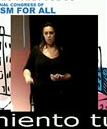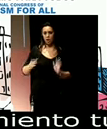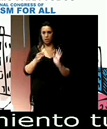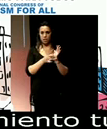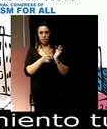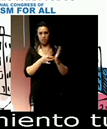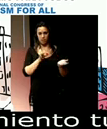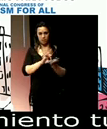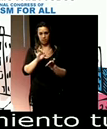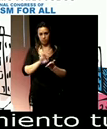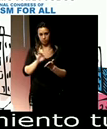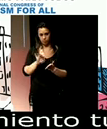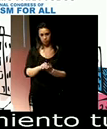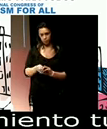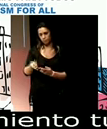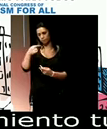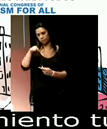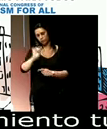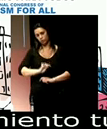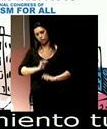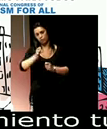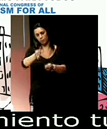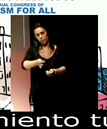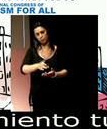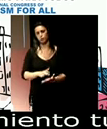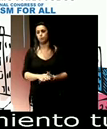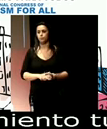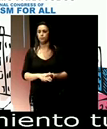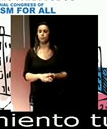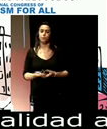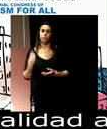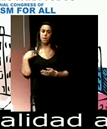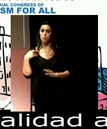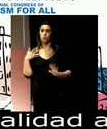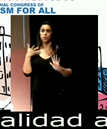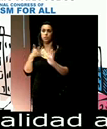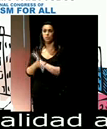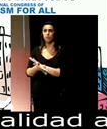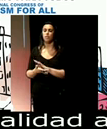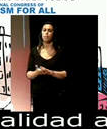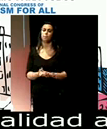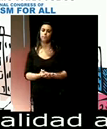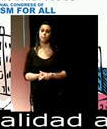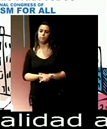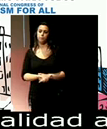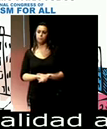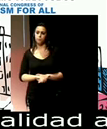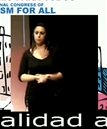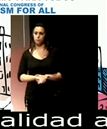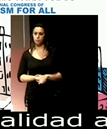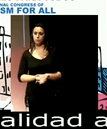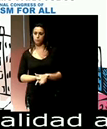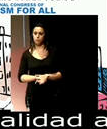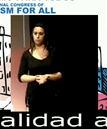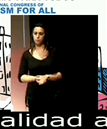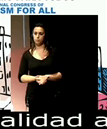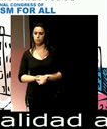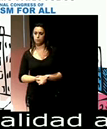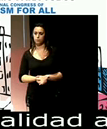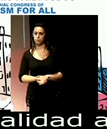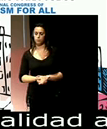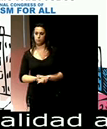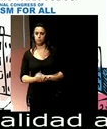offered. It means for touristic accommodation being able to be highly competitive